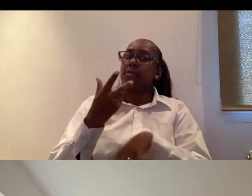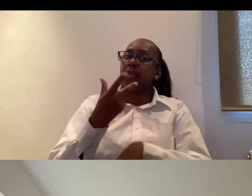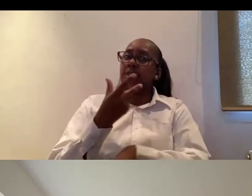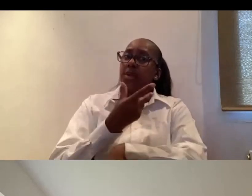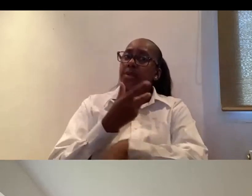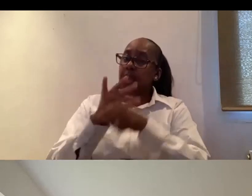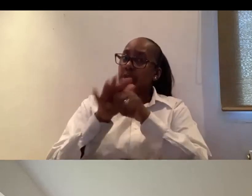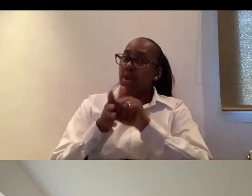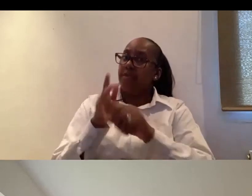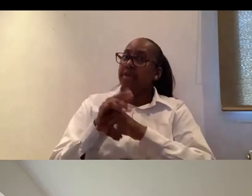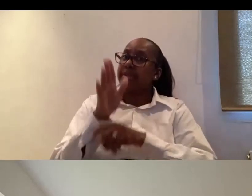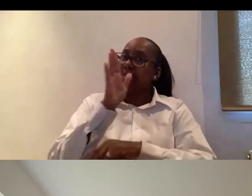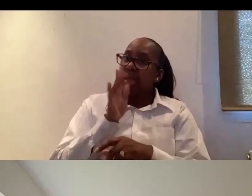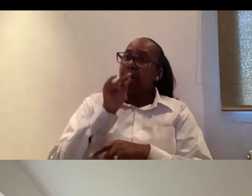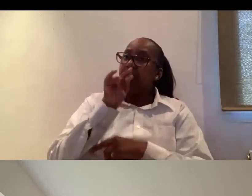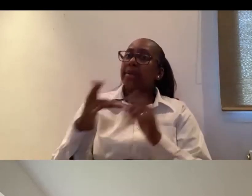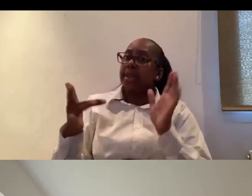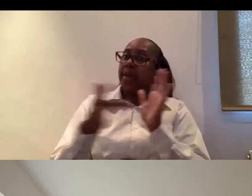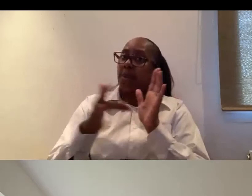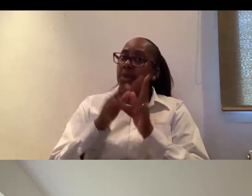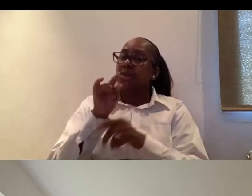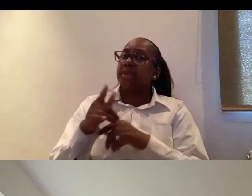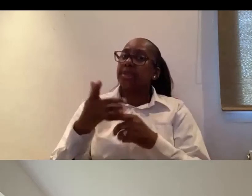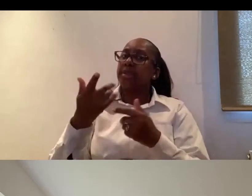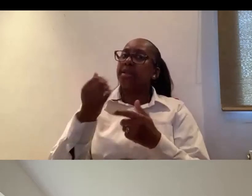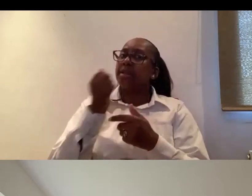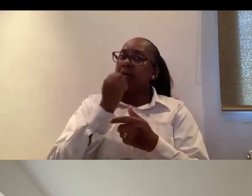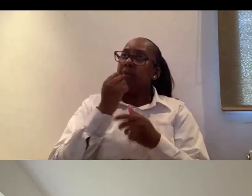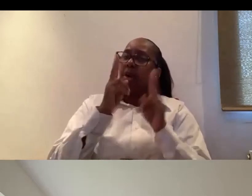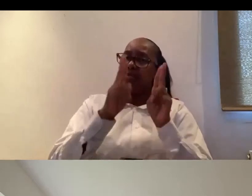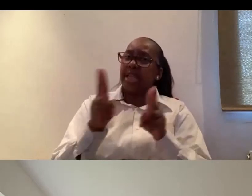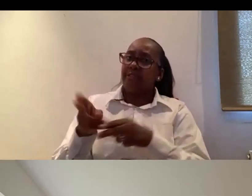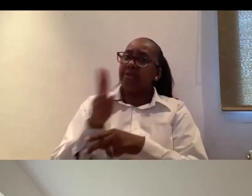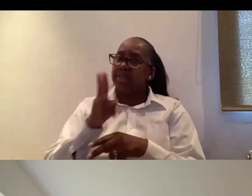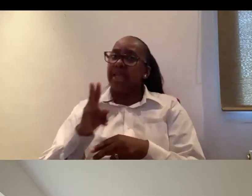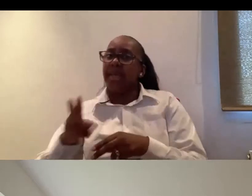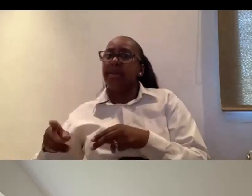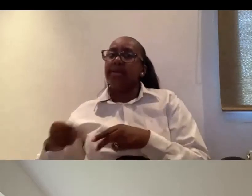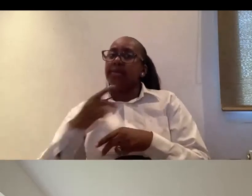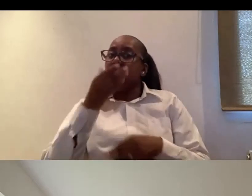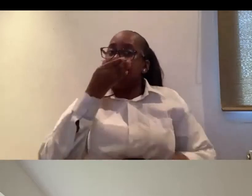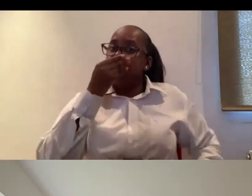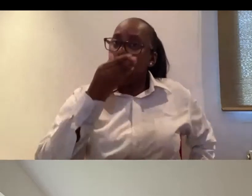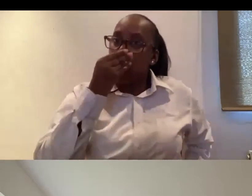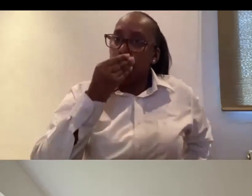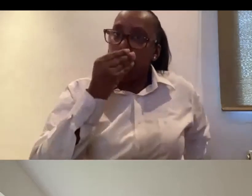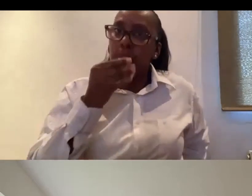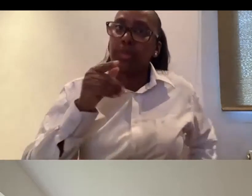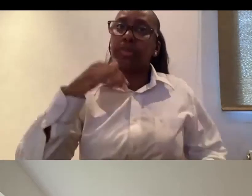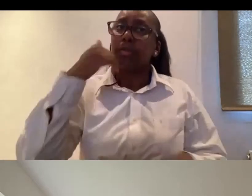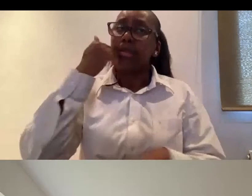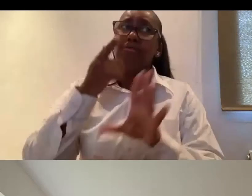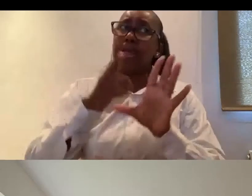think it's also very important to highlight the number of deaths we've seen. So flu vaccines, we have a number of deaths every